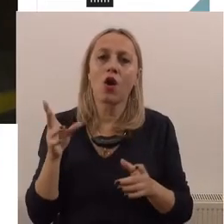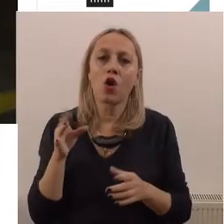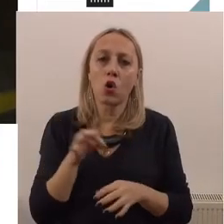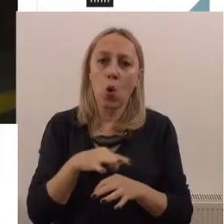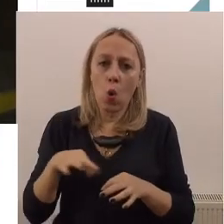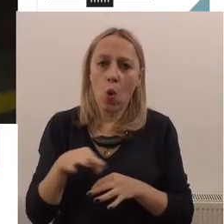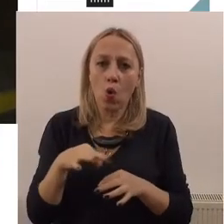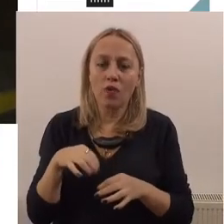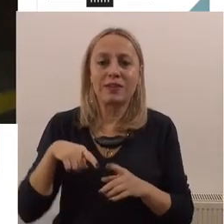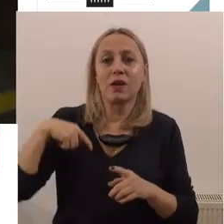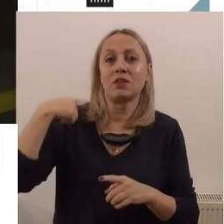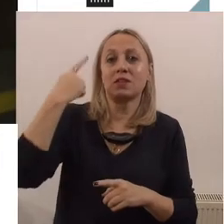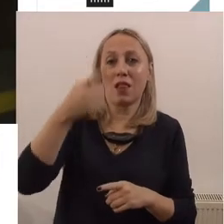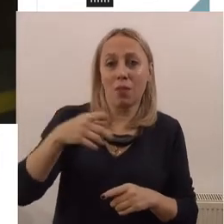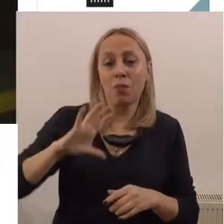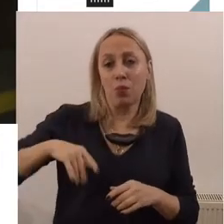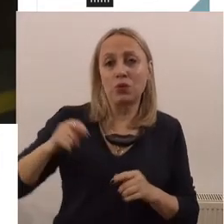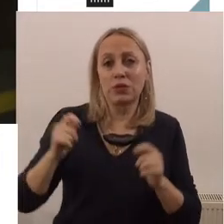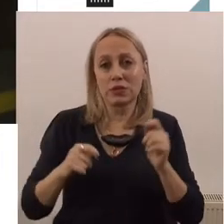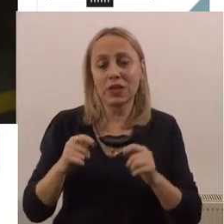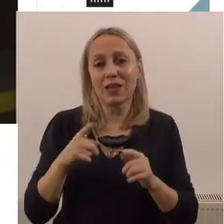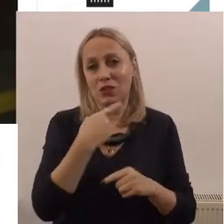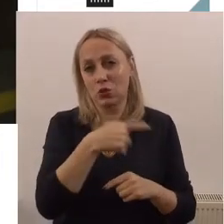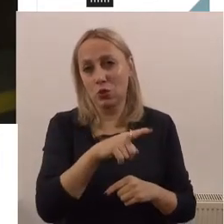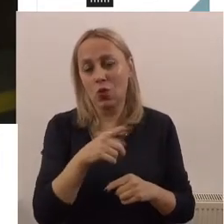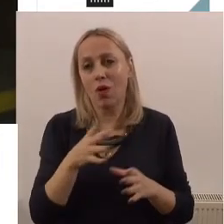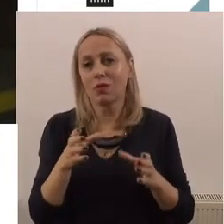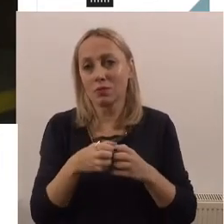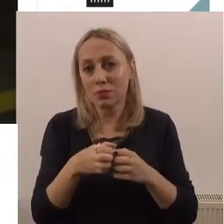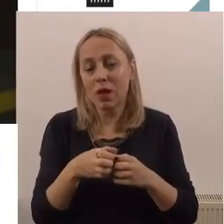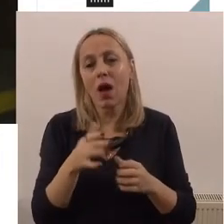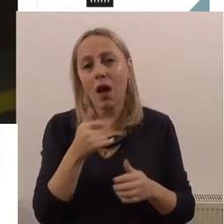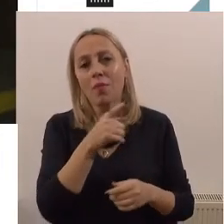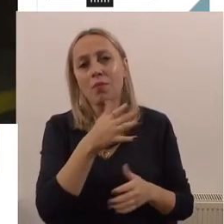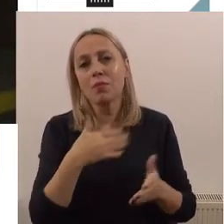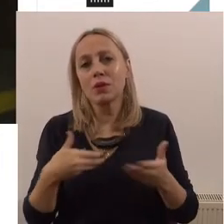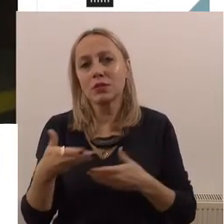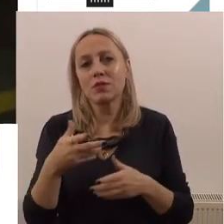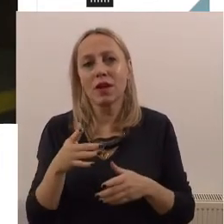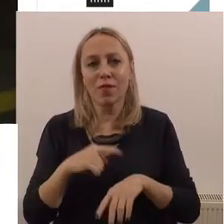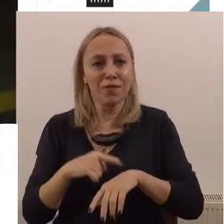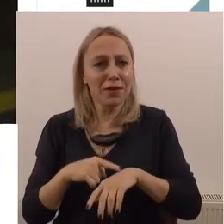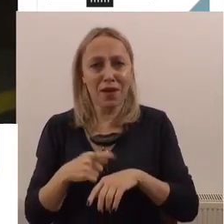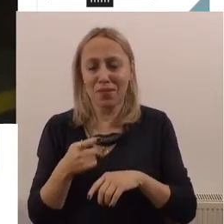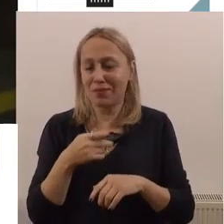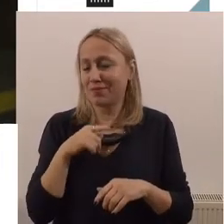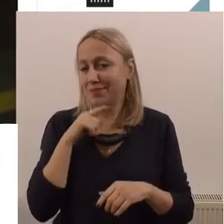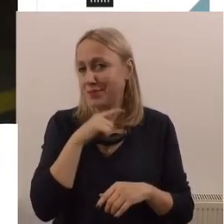exchanging our opinions during the coffee break or at lunch, so as not to